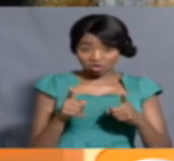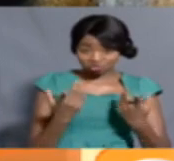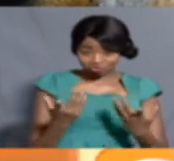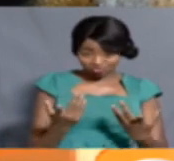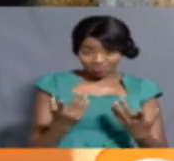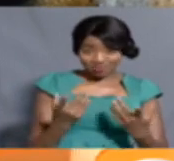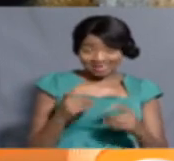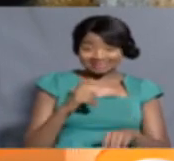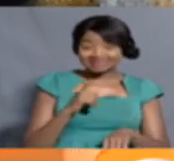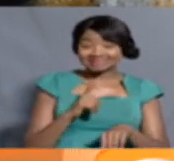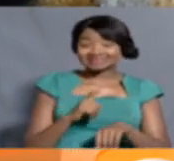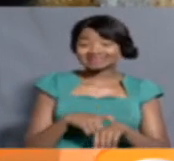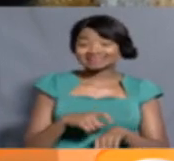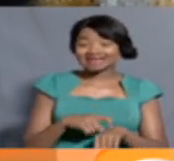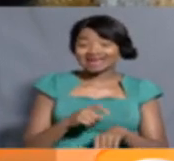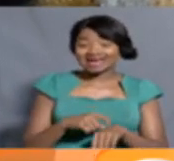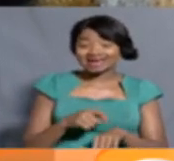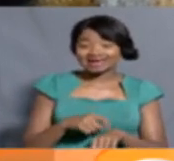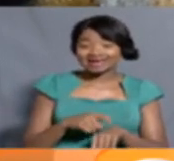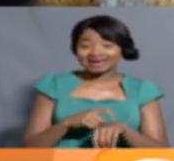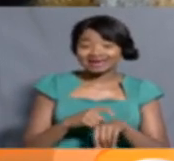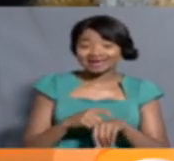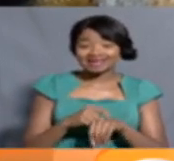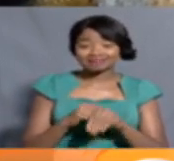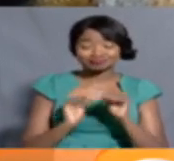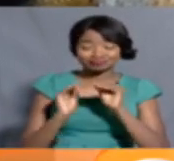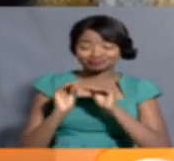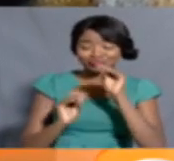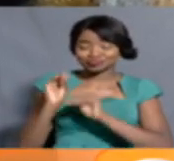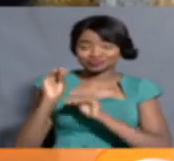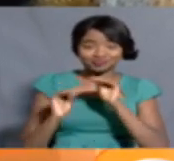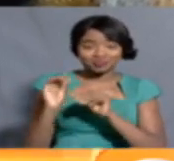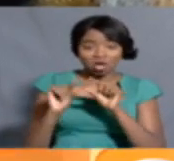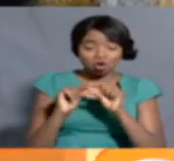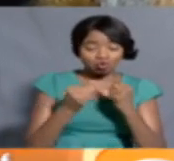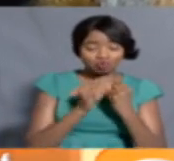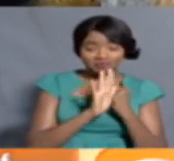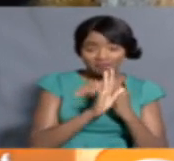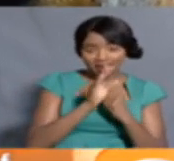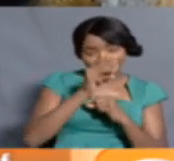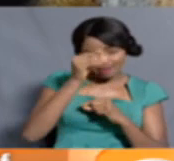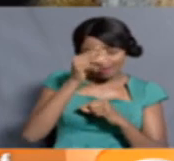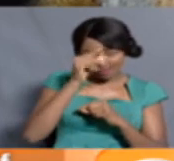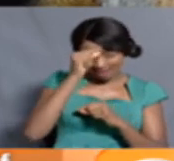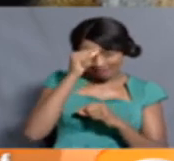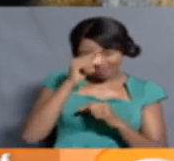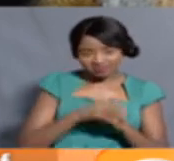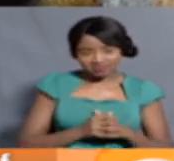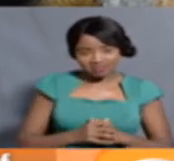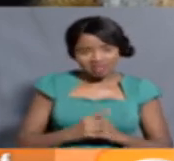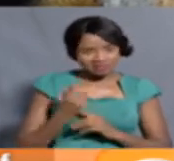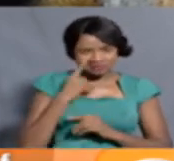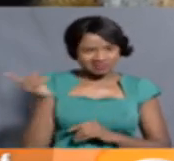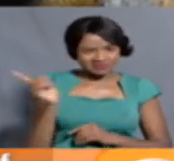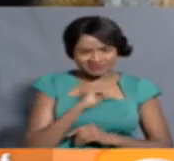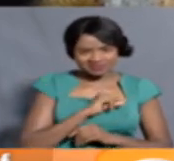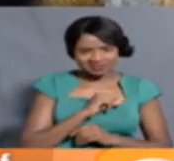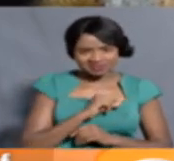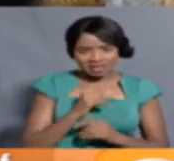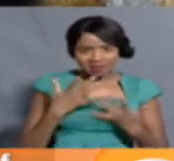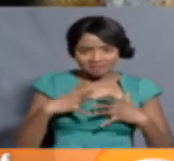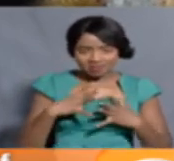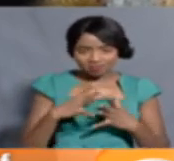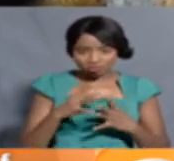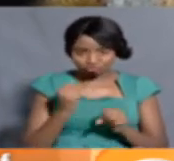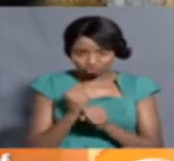tricks that political groupings in a government would apply? One of them is what we've been seeing. Mm-hmm. Pull out the